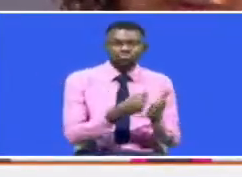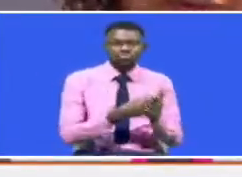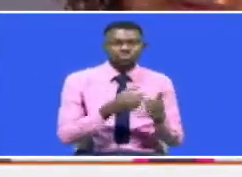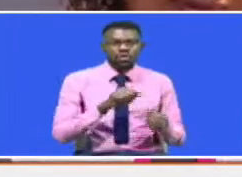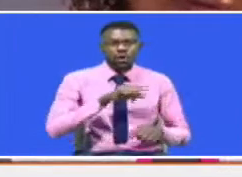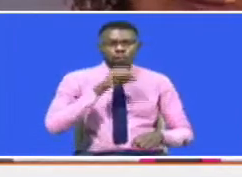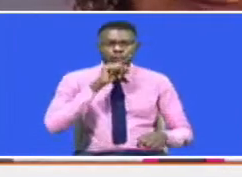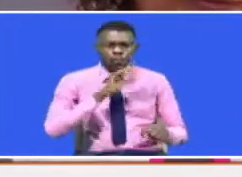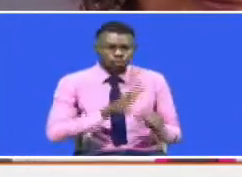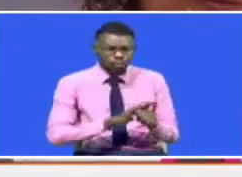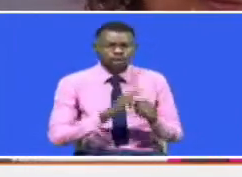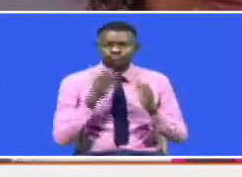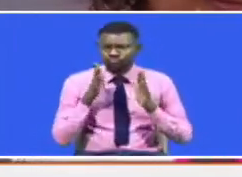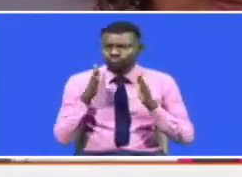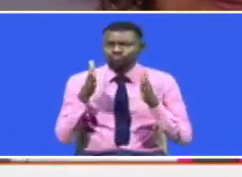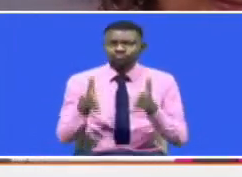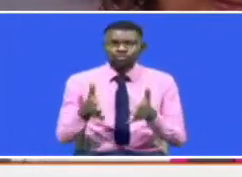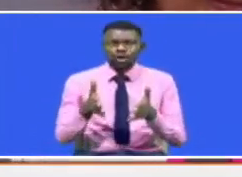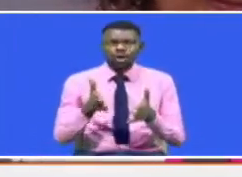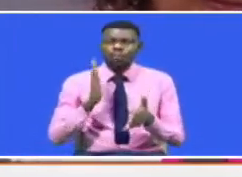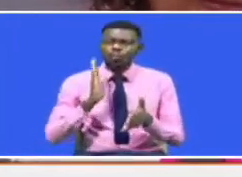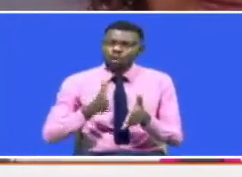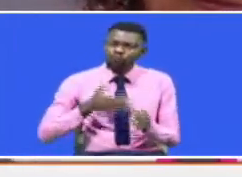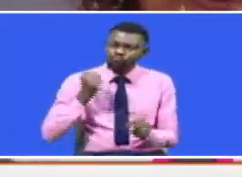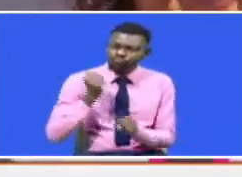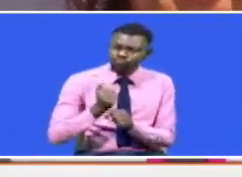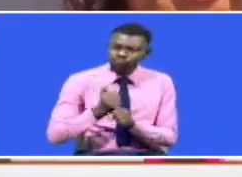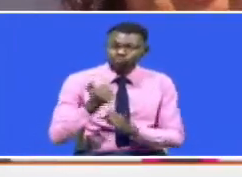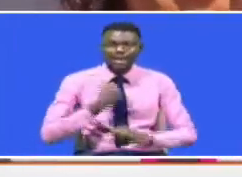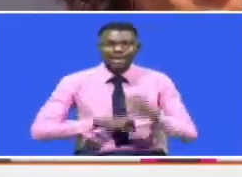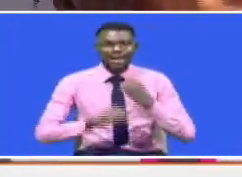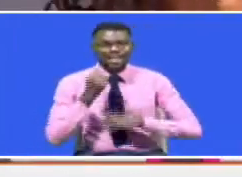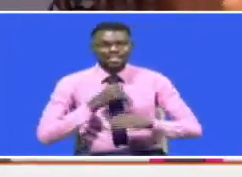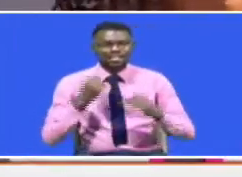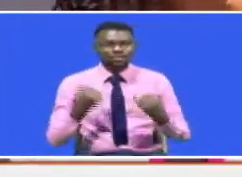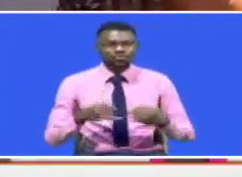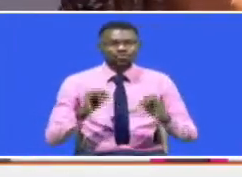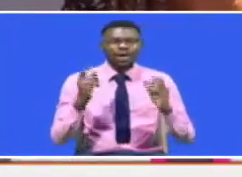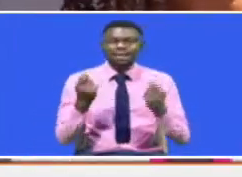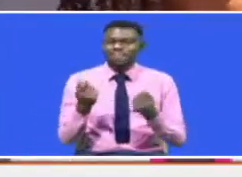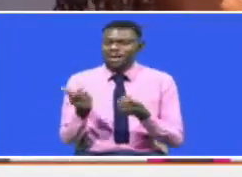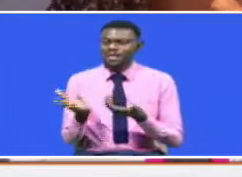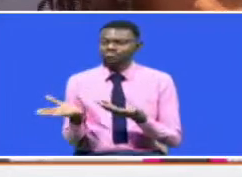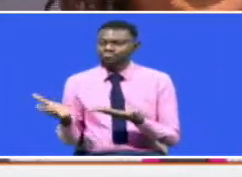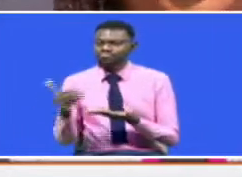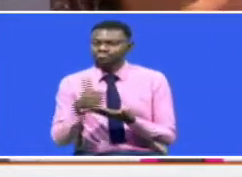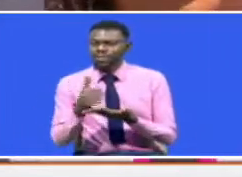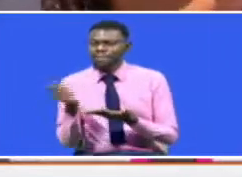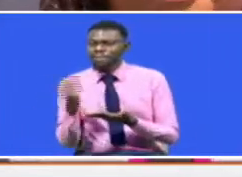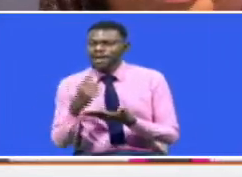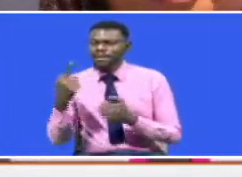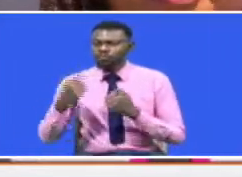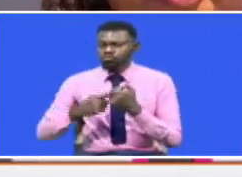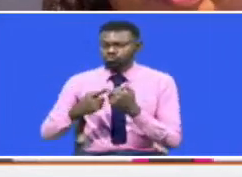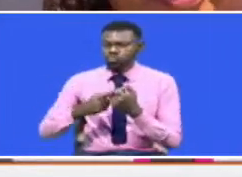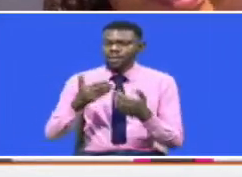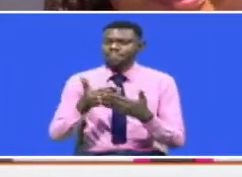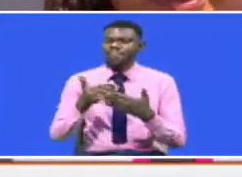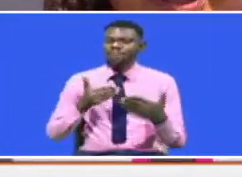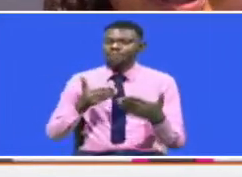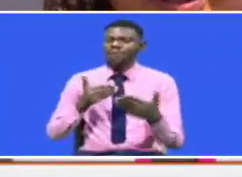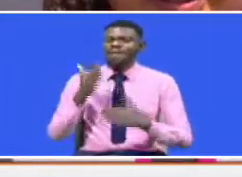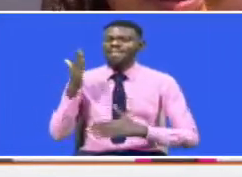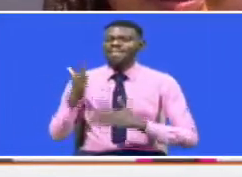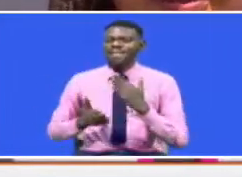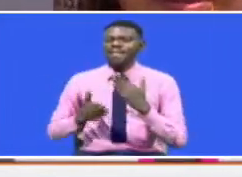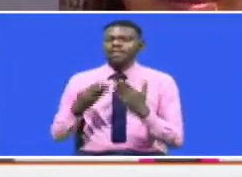guarantees that we shall do whatever is possible to try to raise the money for June before the end of the financial year. But